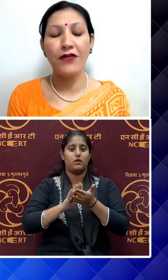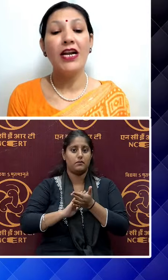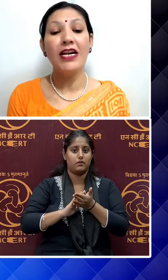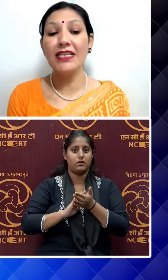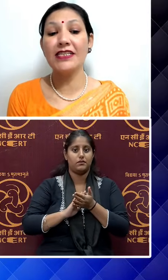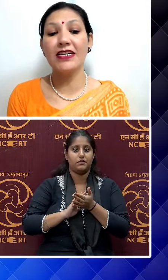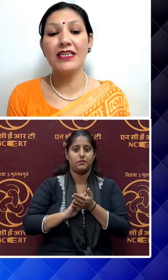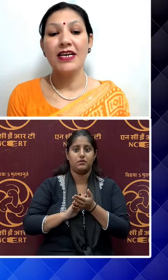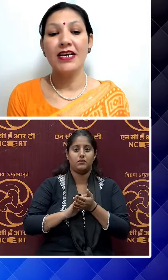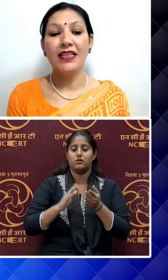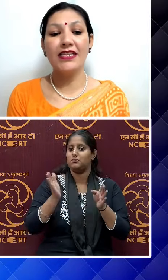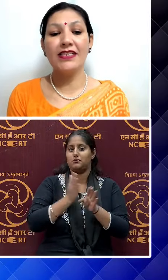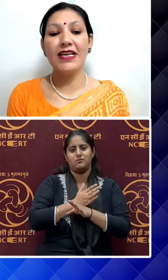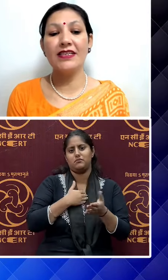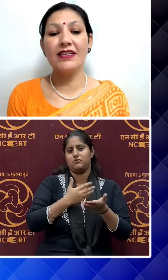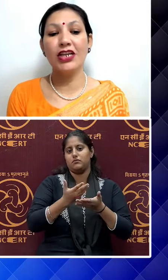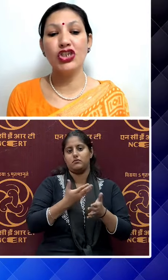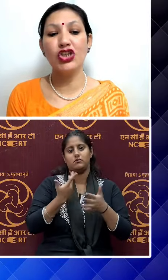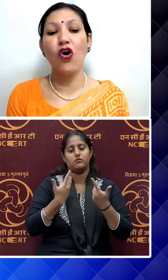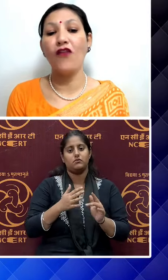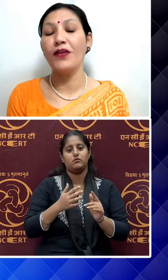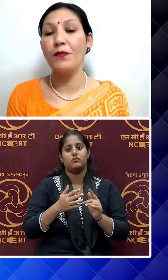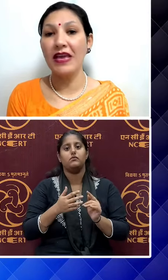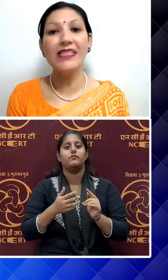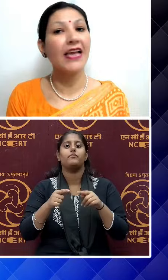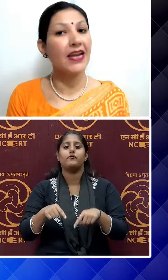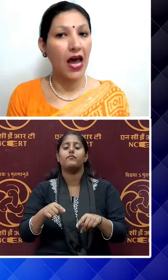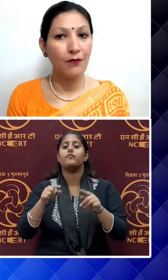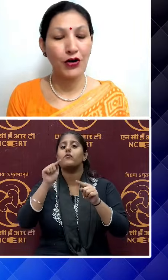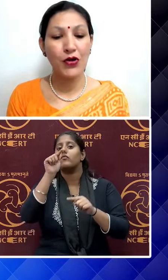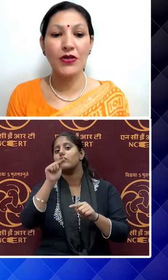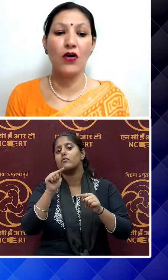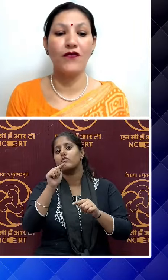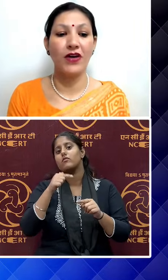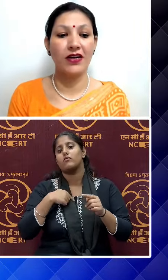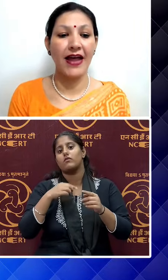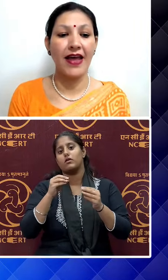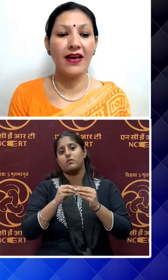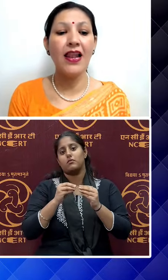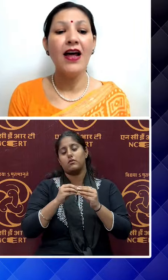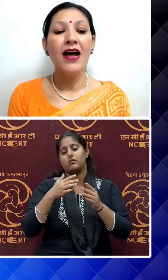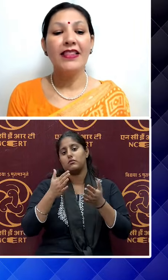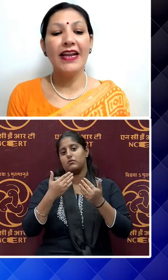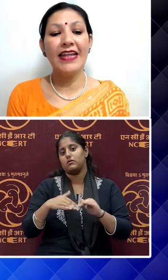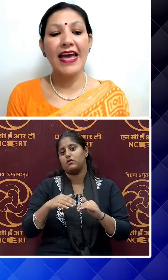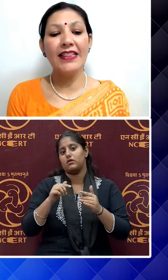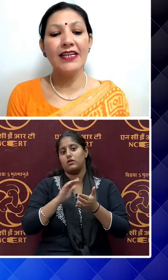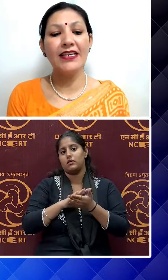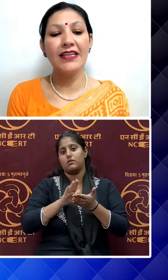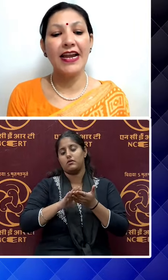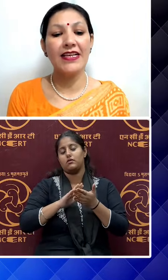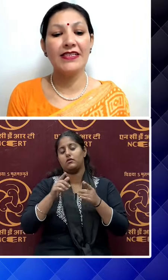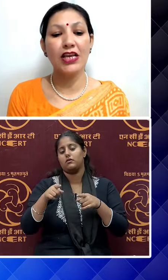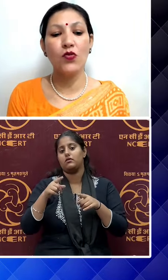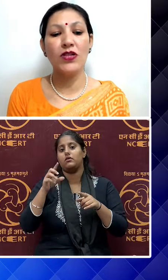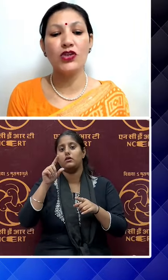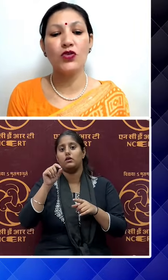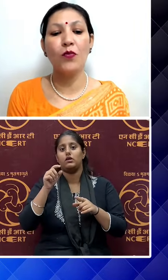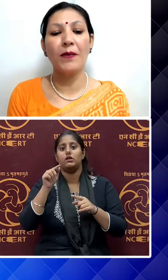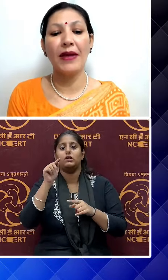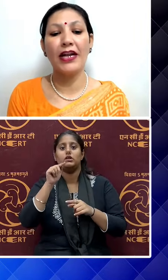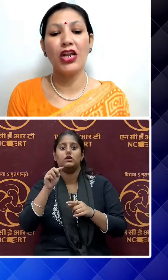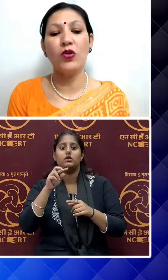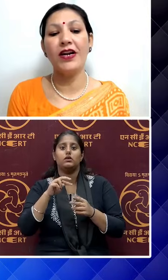have discussed. This is the ratio of the base and hypotenuse of the triangle. Then tan theta, that is equals